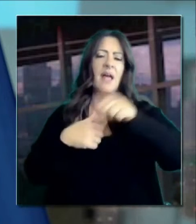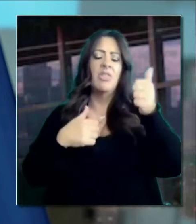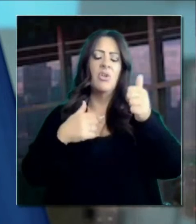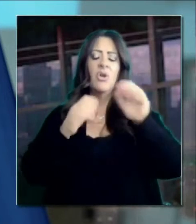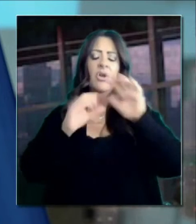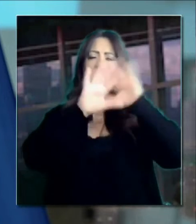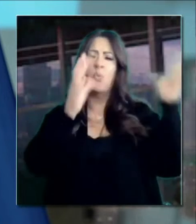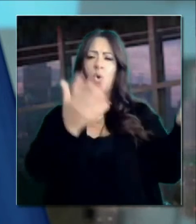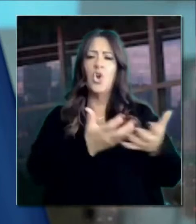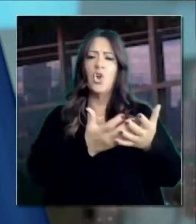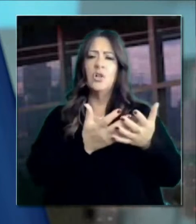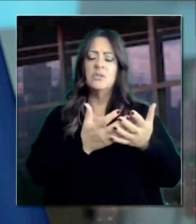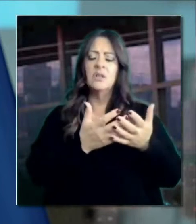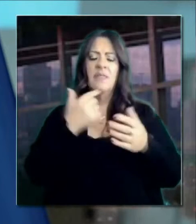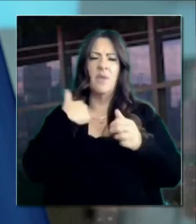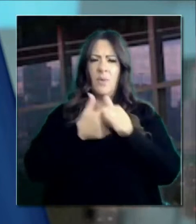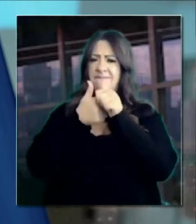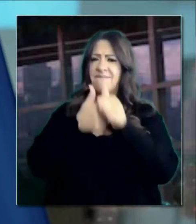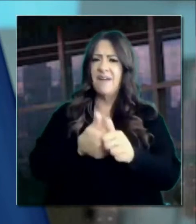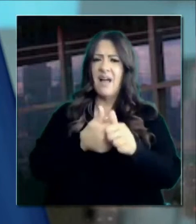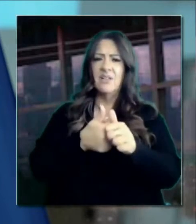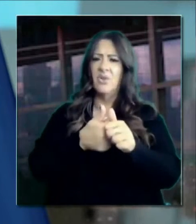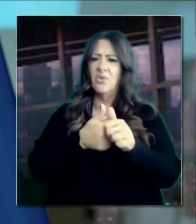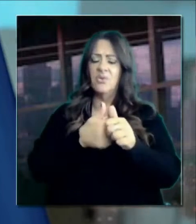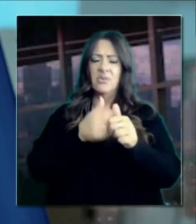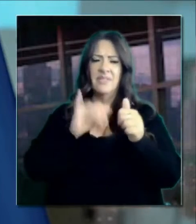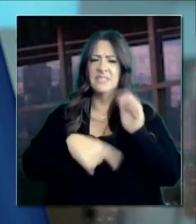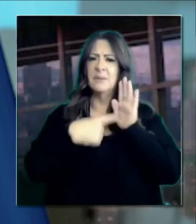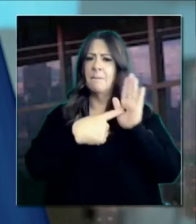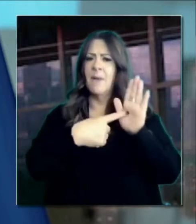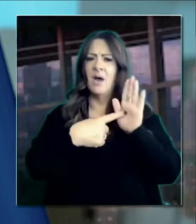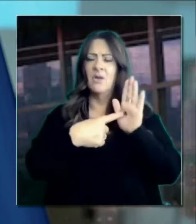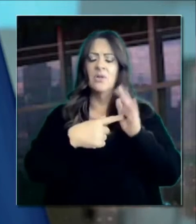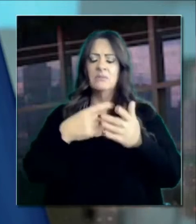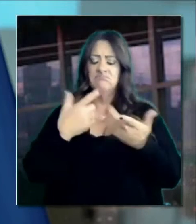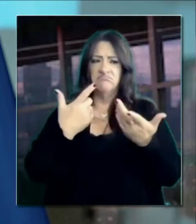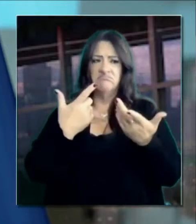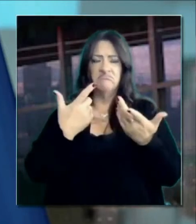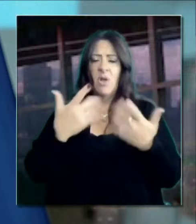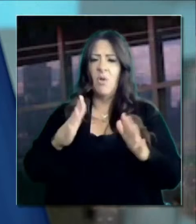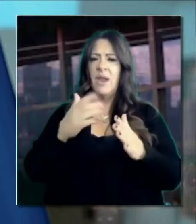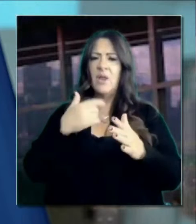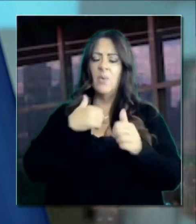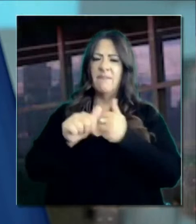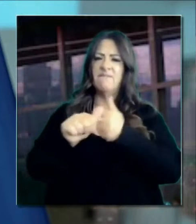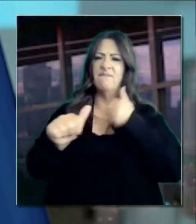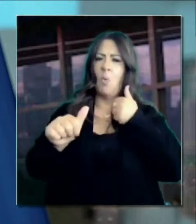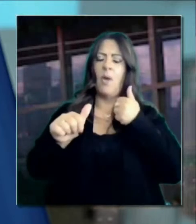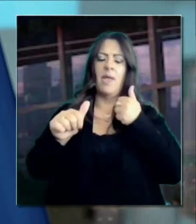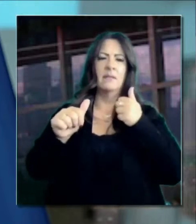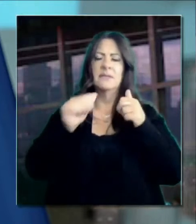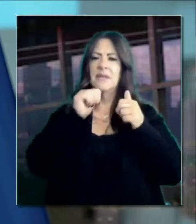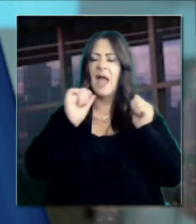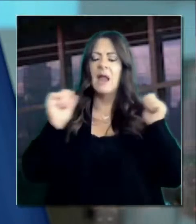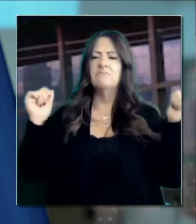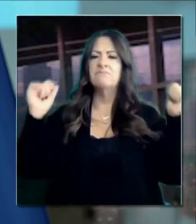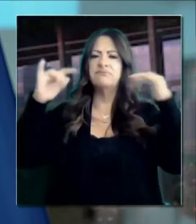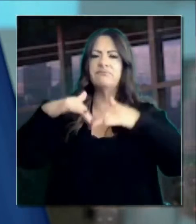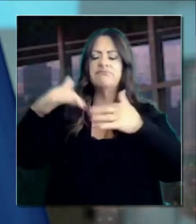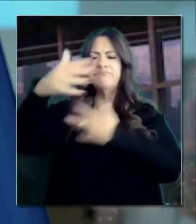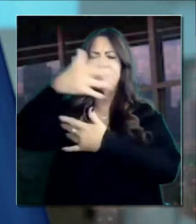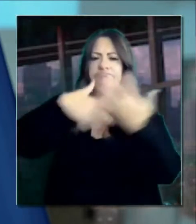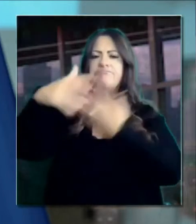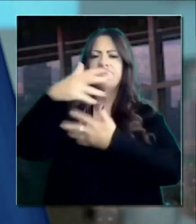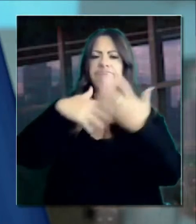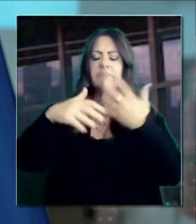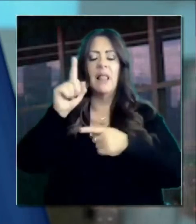led to these modifications as it relates to avoiding large gatherings. God forbid we go back to large rock concerts, et cetera,